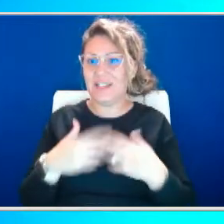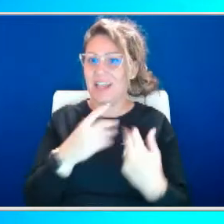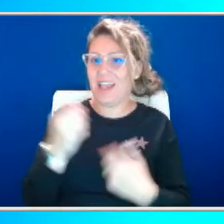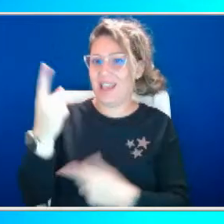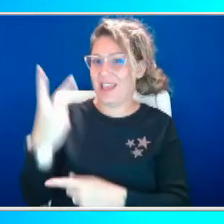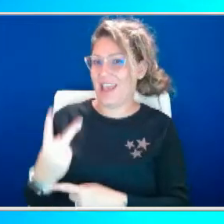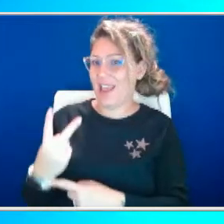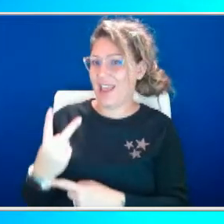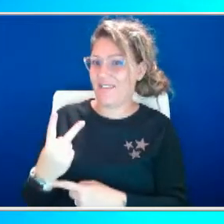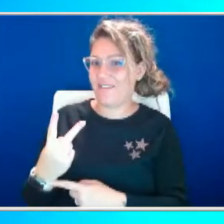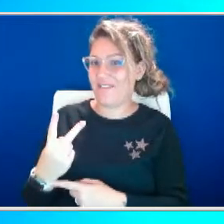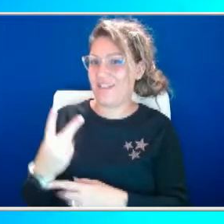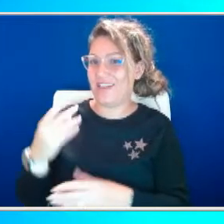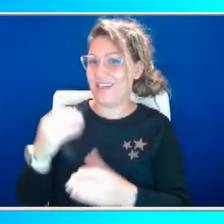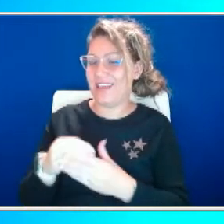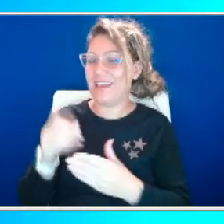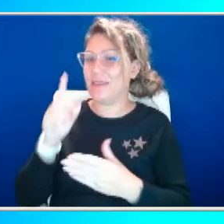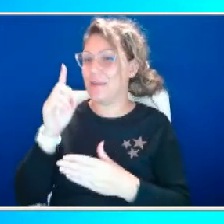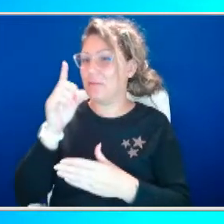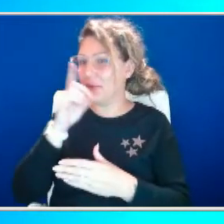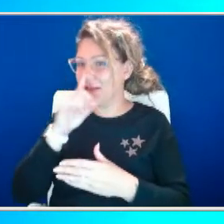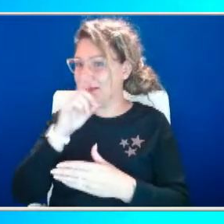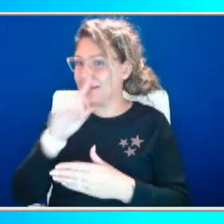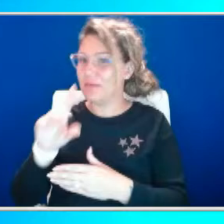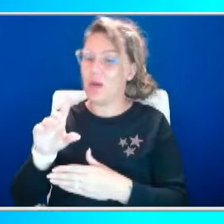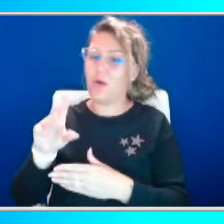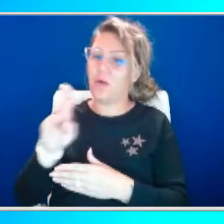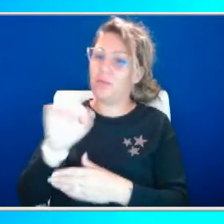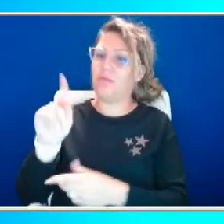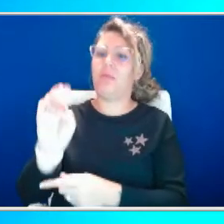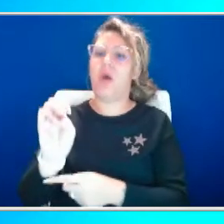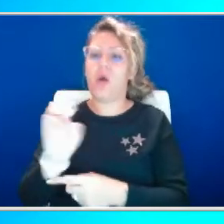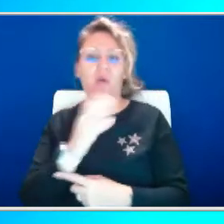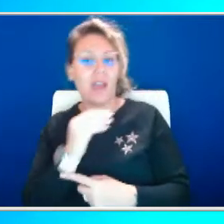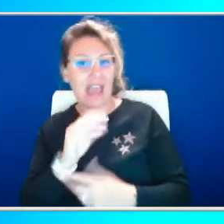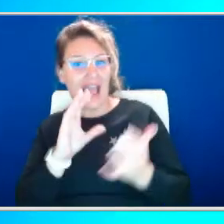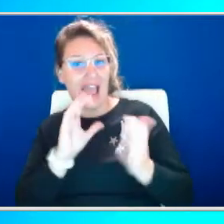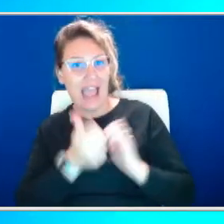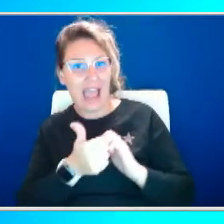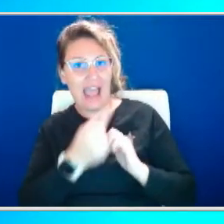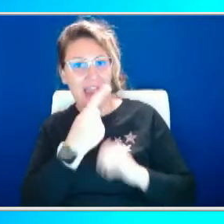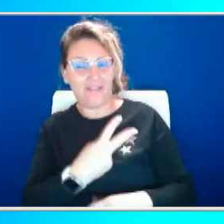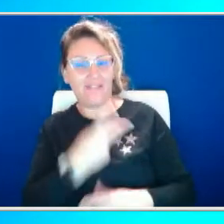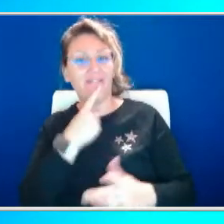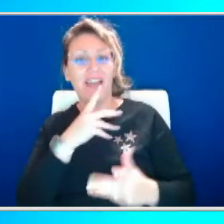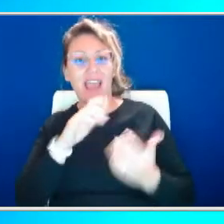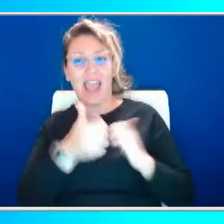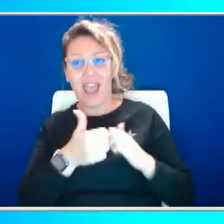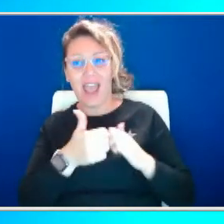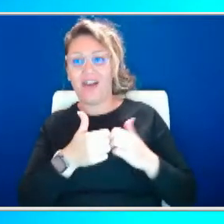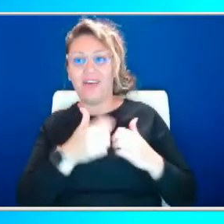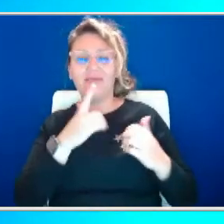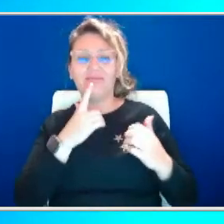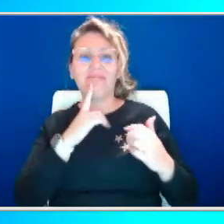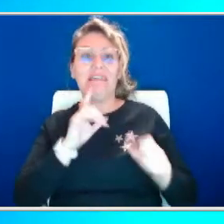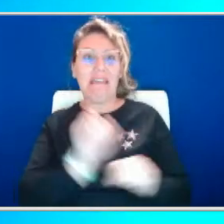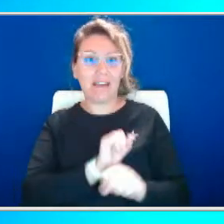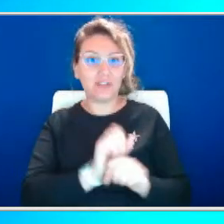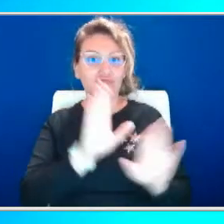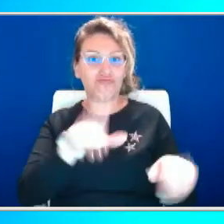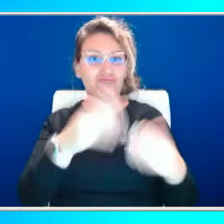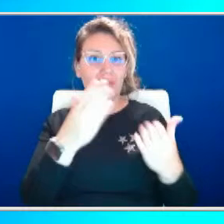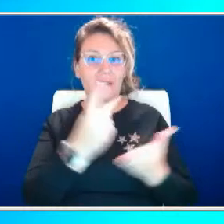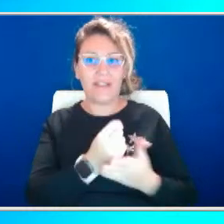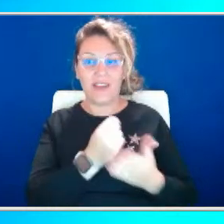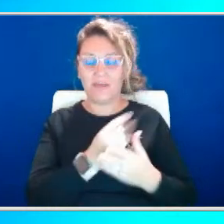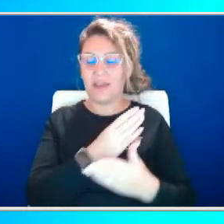device in a placebo mode, and the other half got the device how it's actually supposed to be delivering the therapy. So, in a clinical